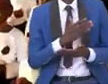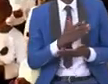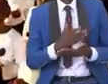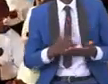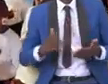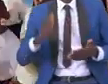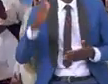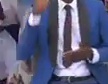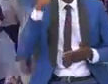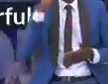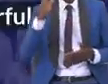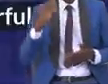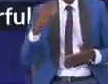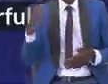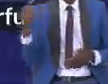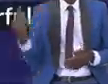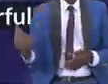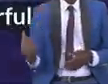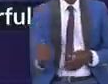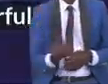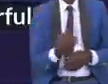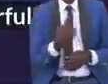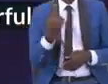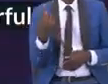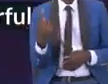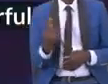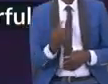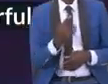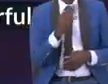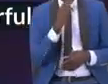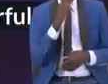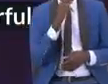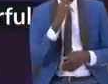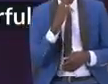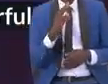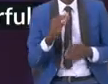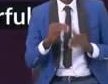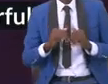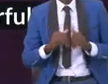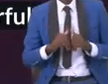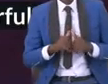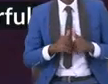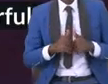be. Yeah. How marvelous,